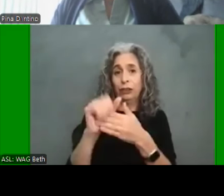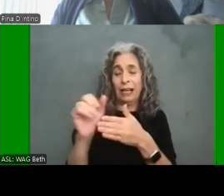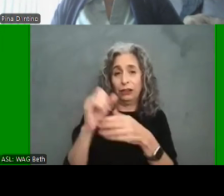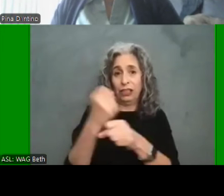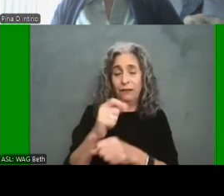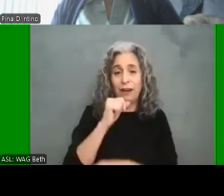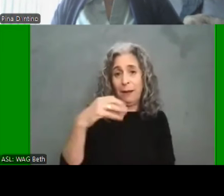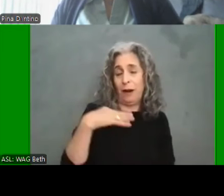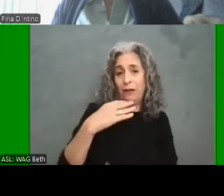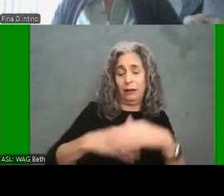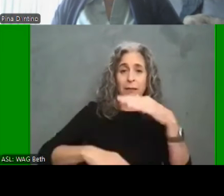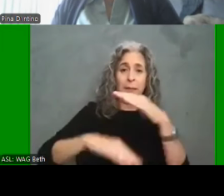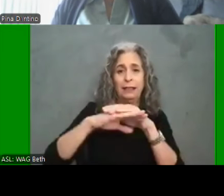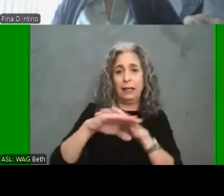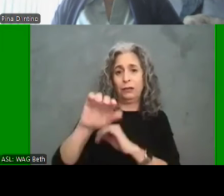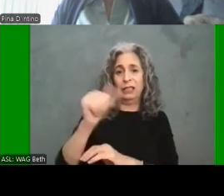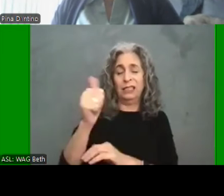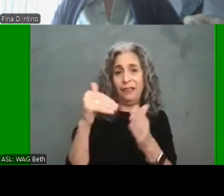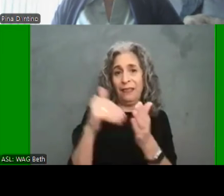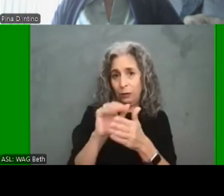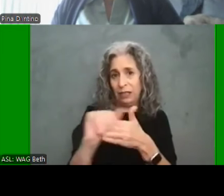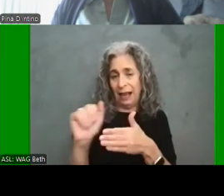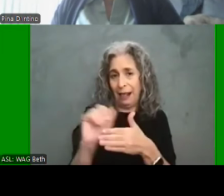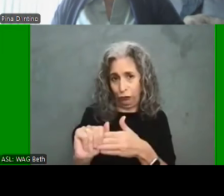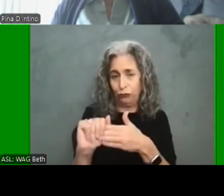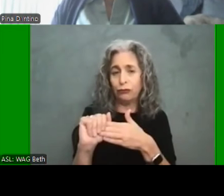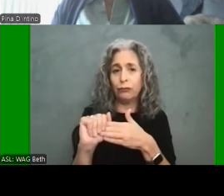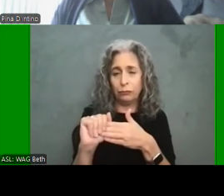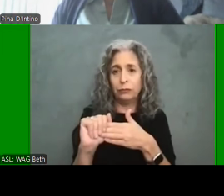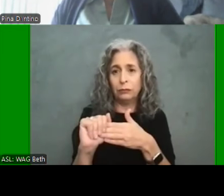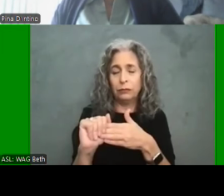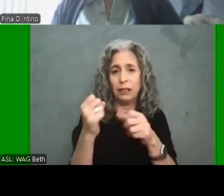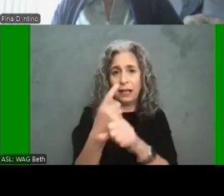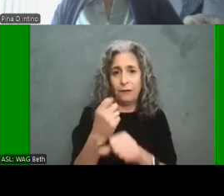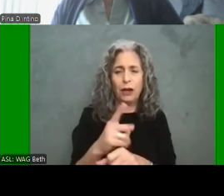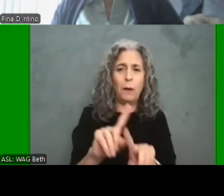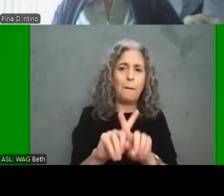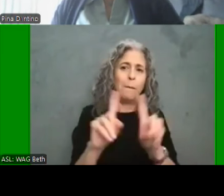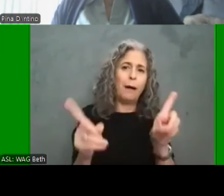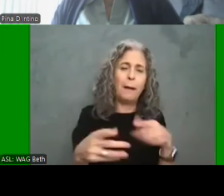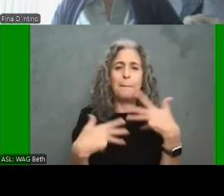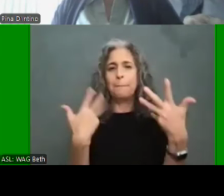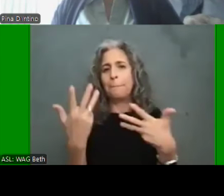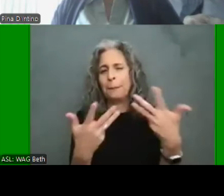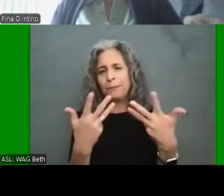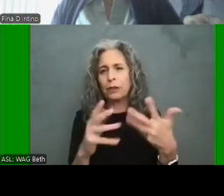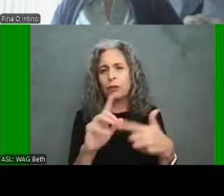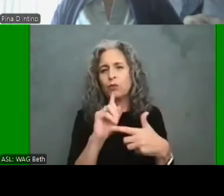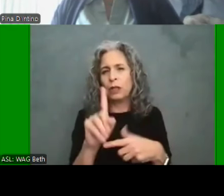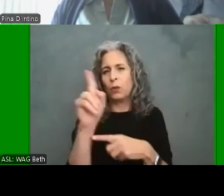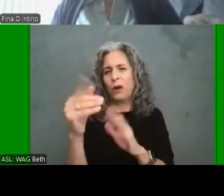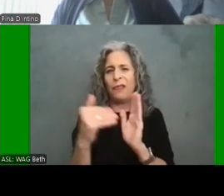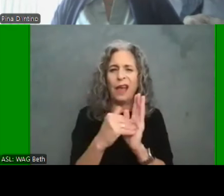nonprofit, and they max out at $10,000 a year. But it's really $1,000